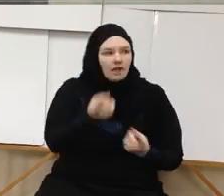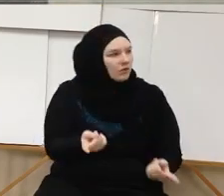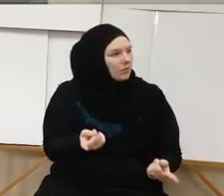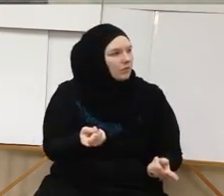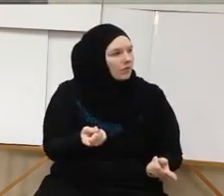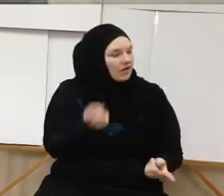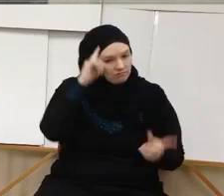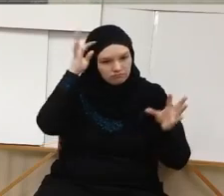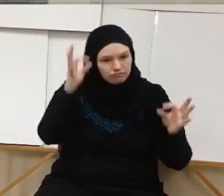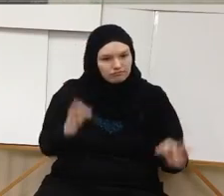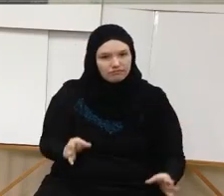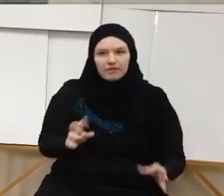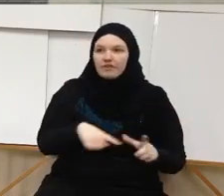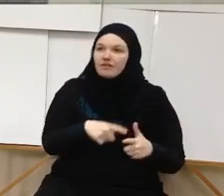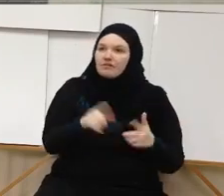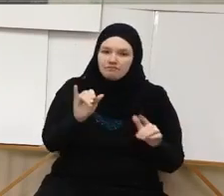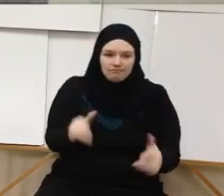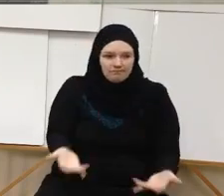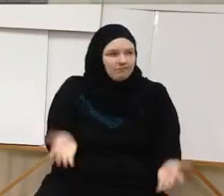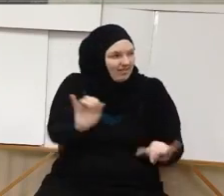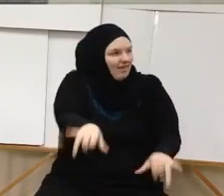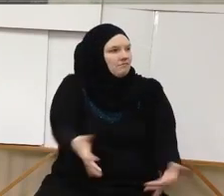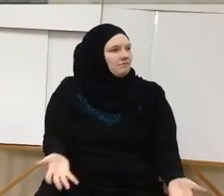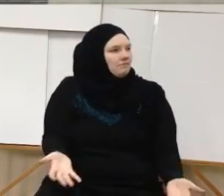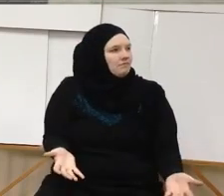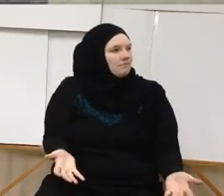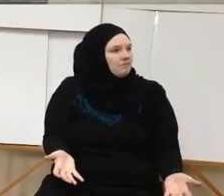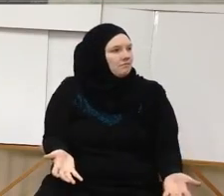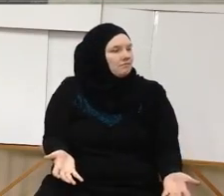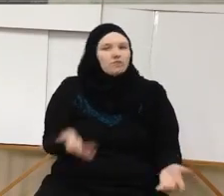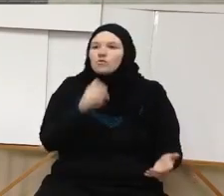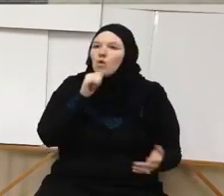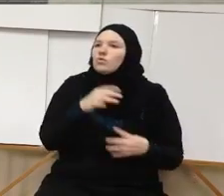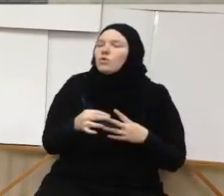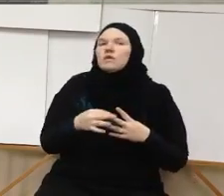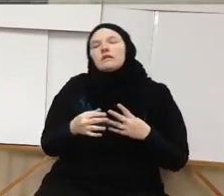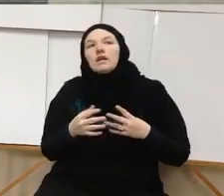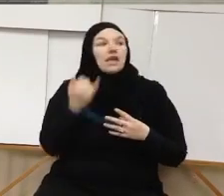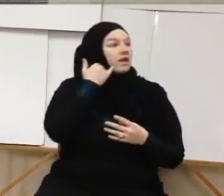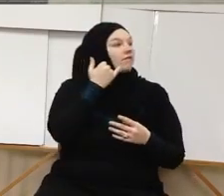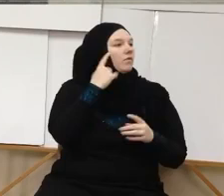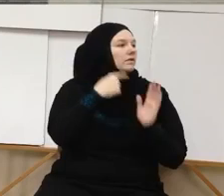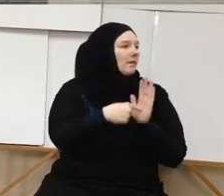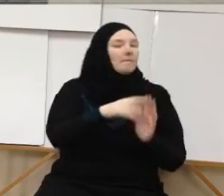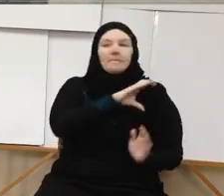what? Much less than this happens and we submit to it. If a policeman stops